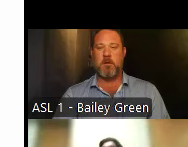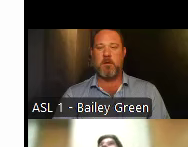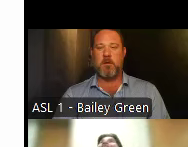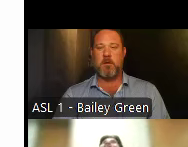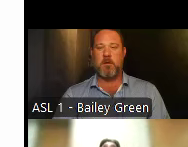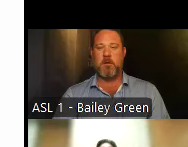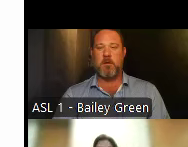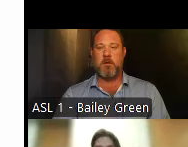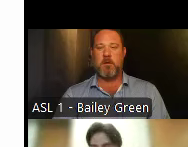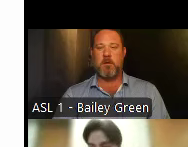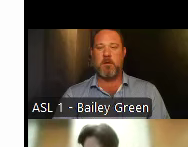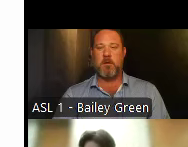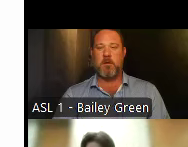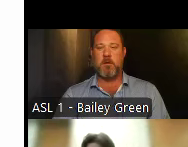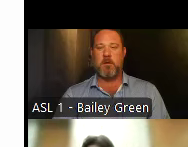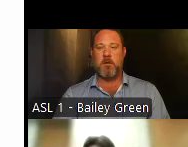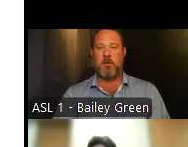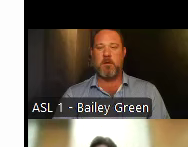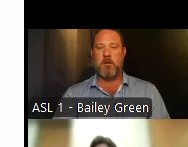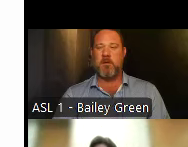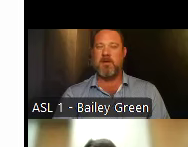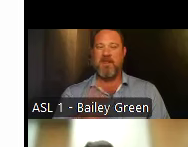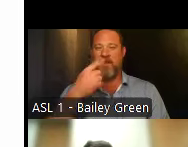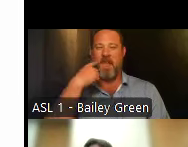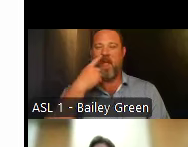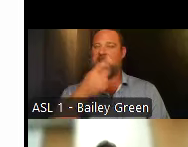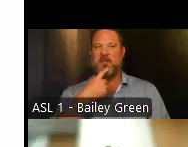Place to be, please eat it so I don't. Say that out loud.